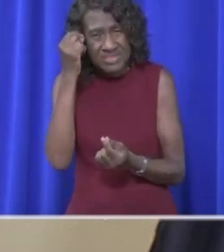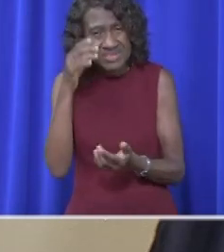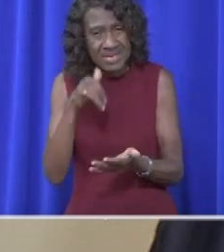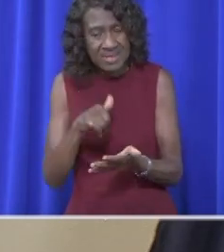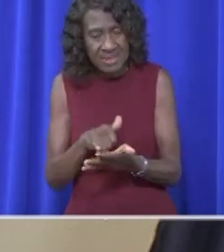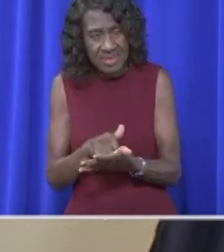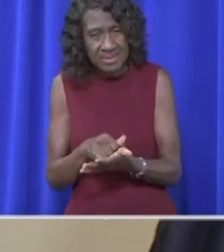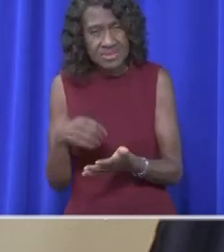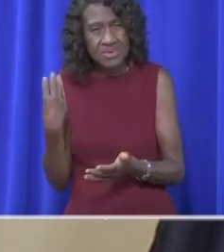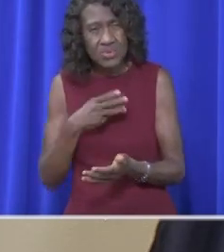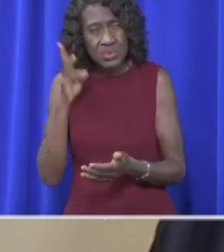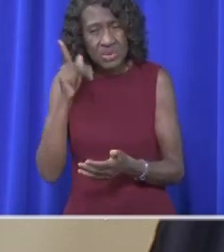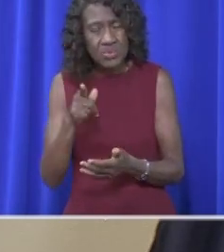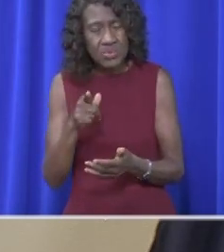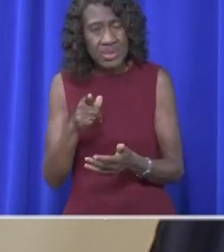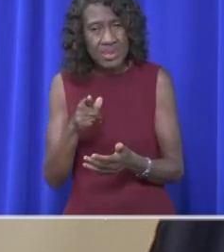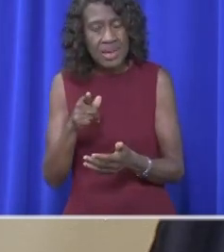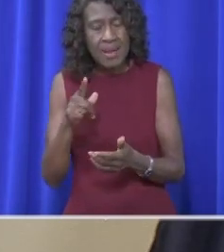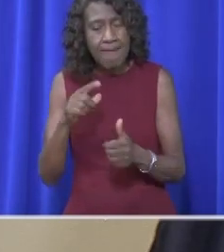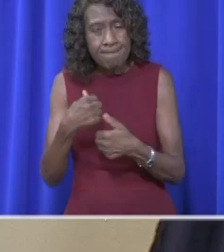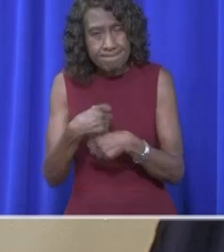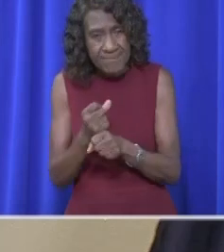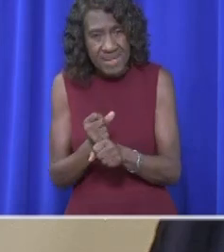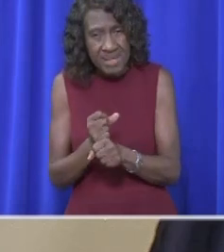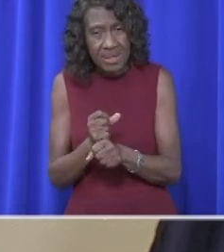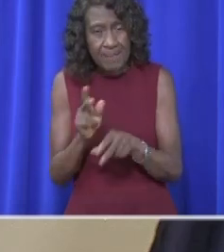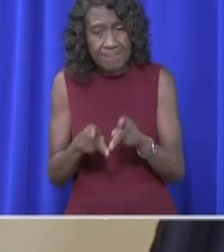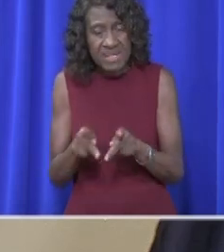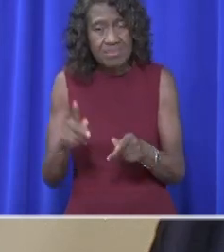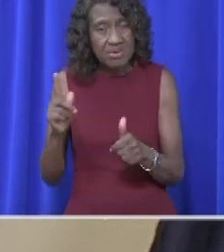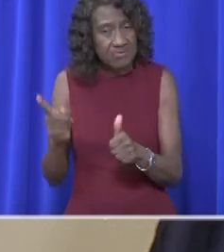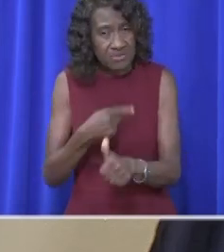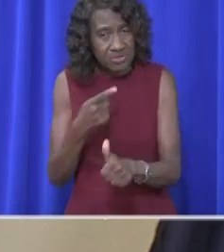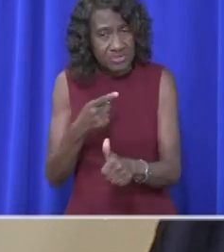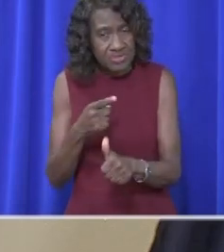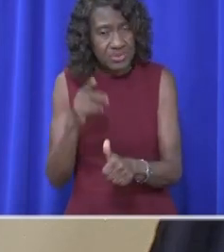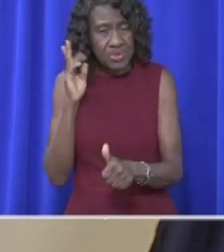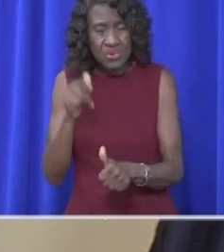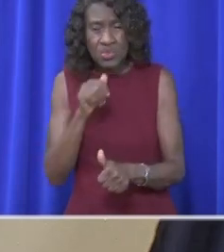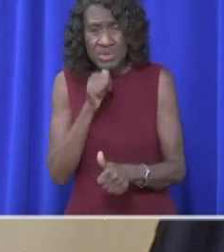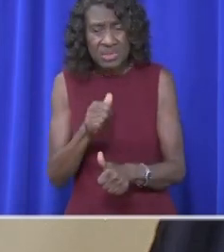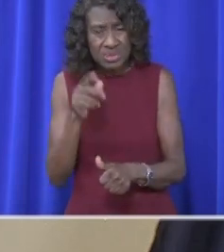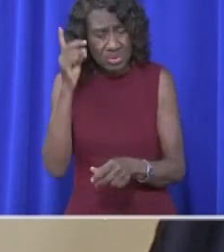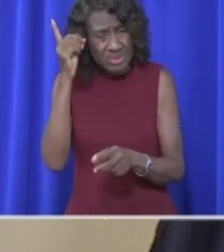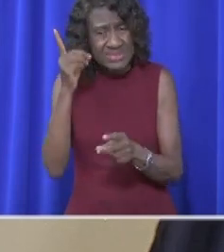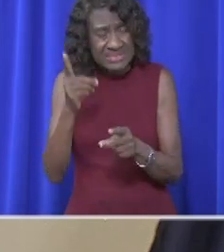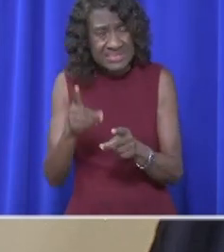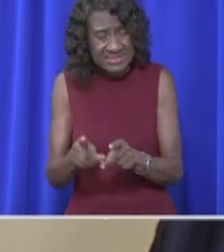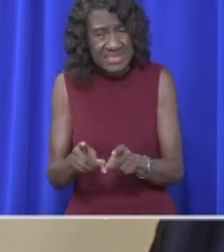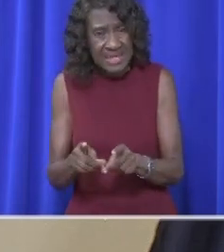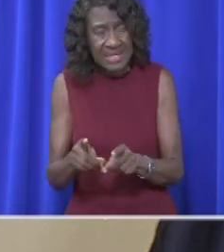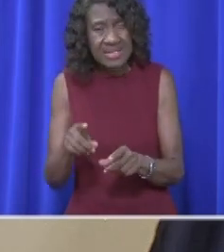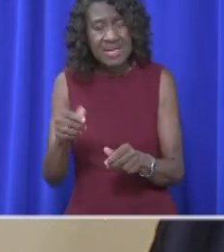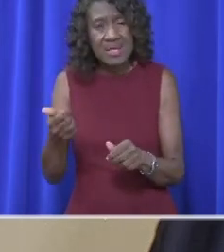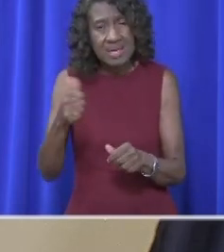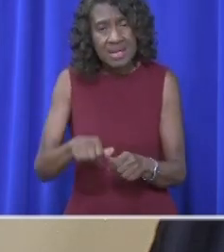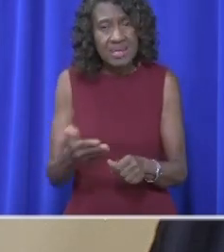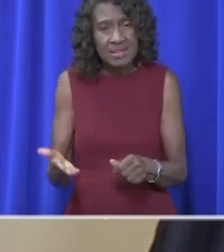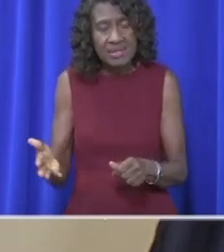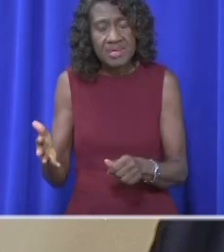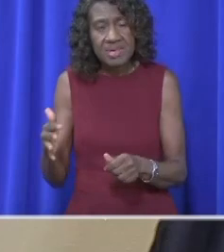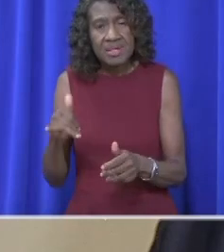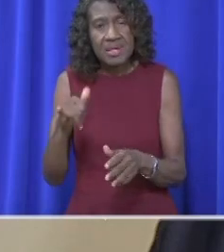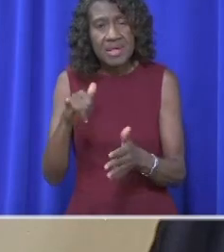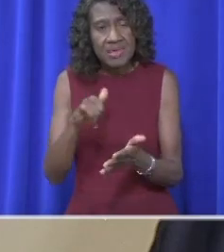people over profits. And as a result, there'll be no decisions that will be taken by this government that risk the health and safety of our